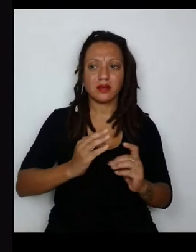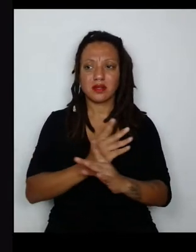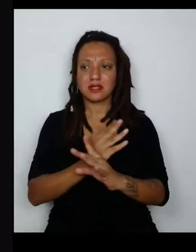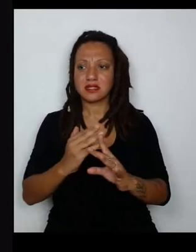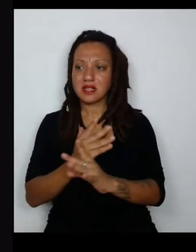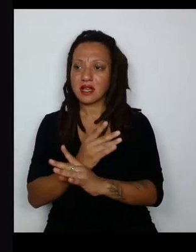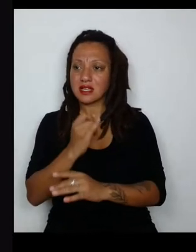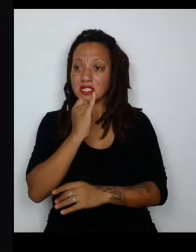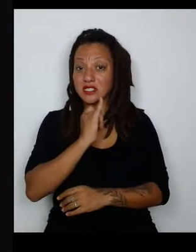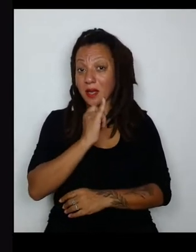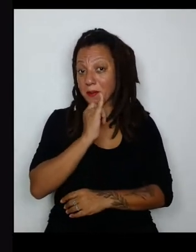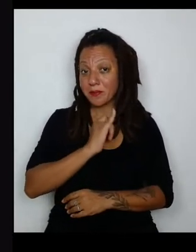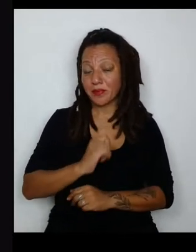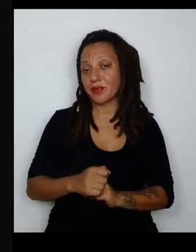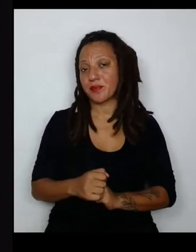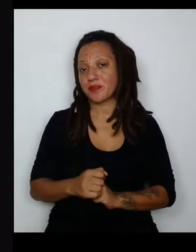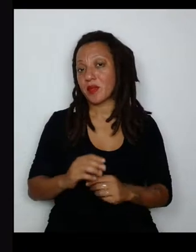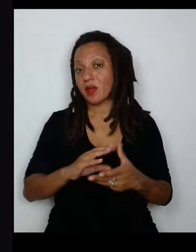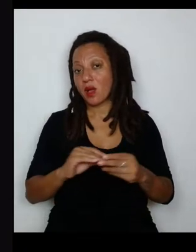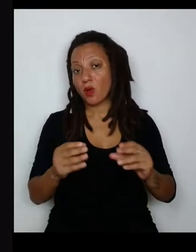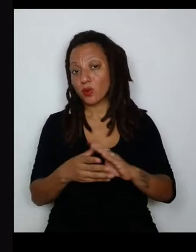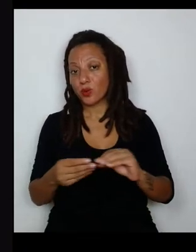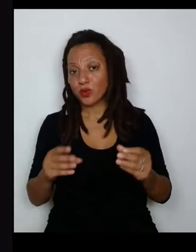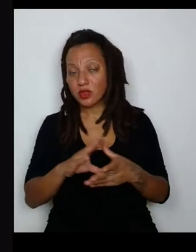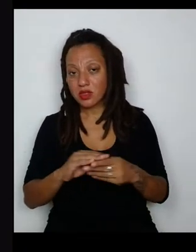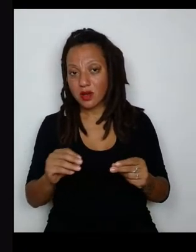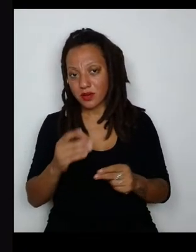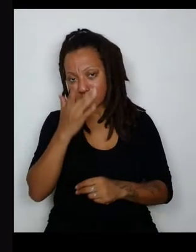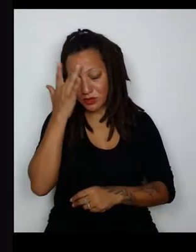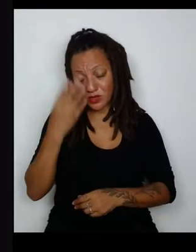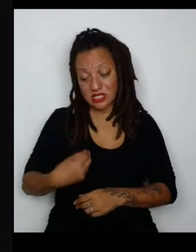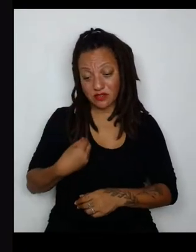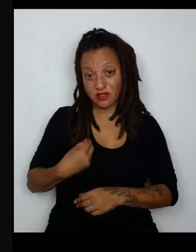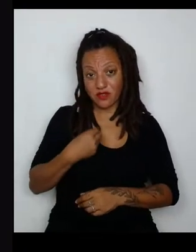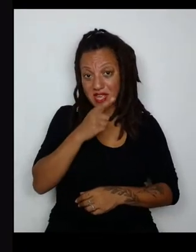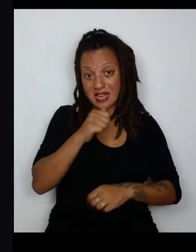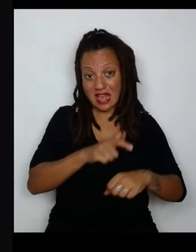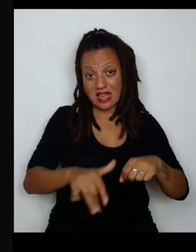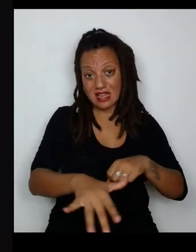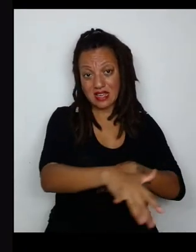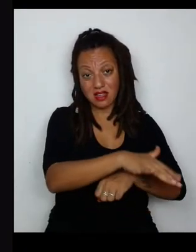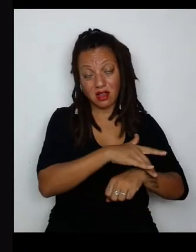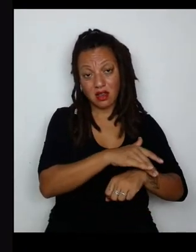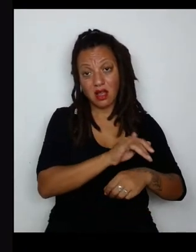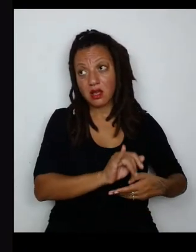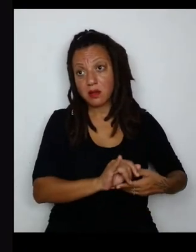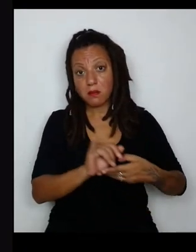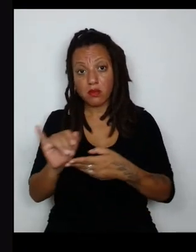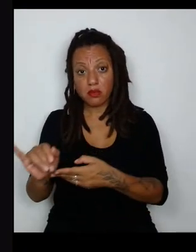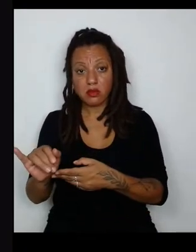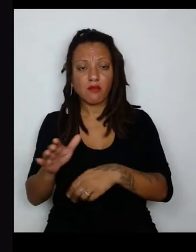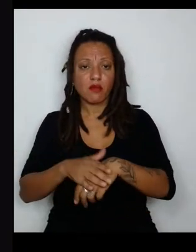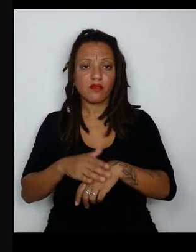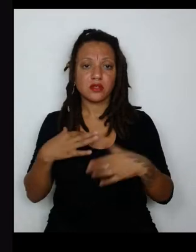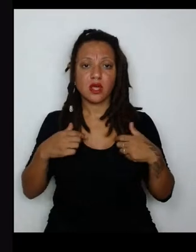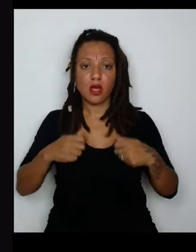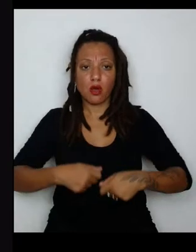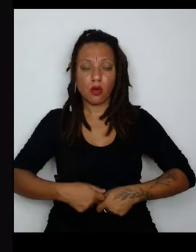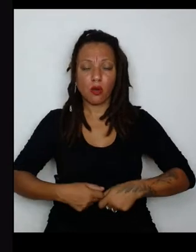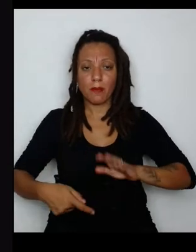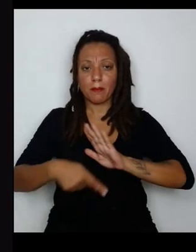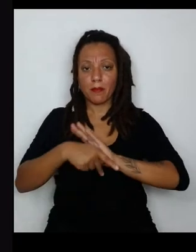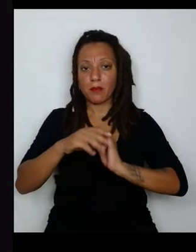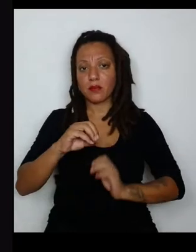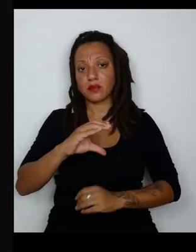ended up importing for their western style clothing and not last christianity